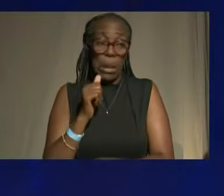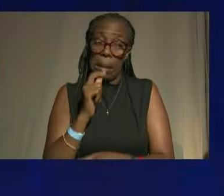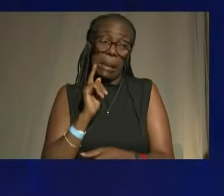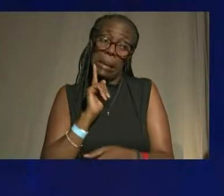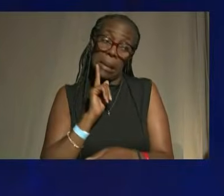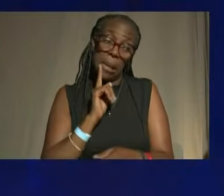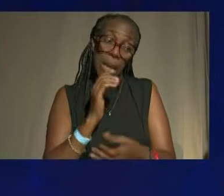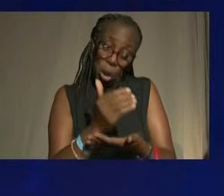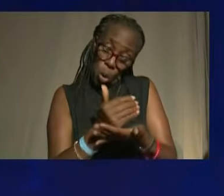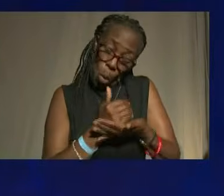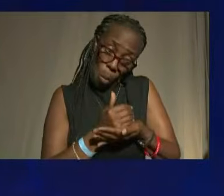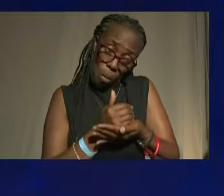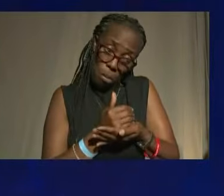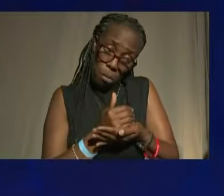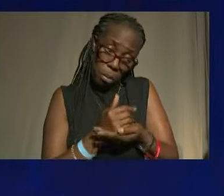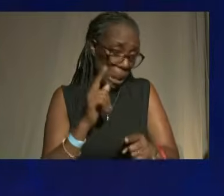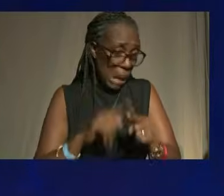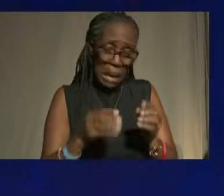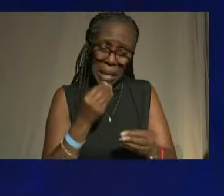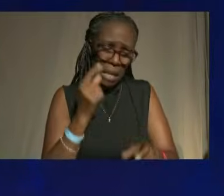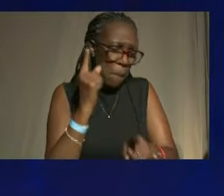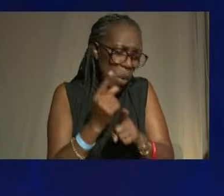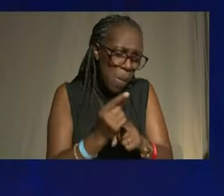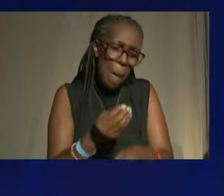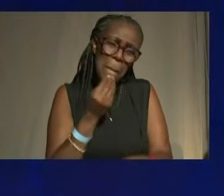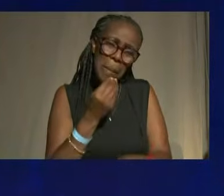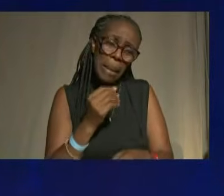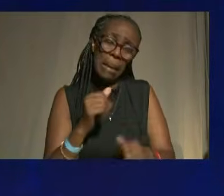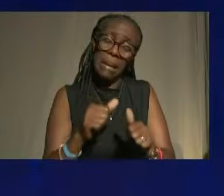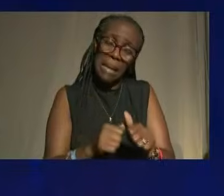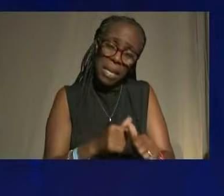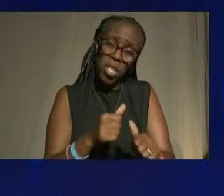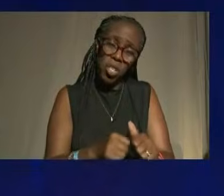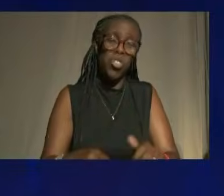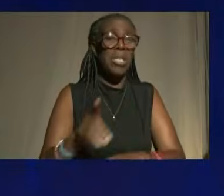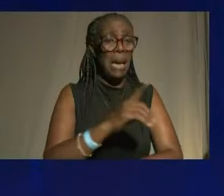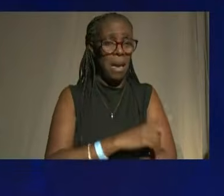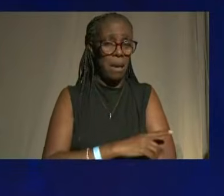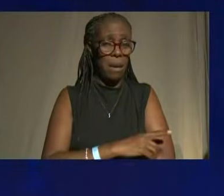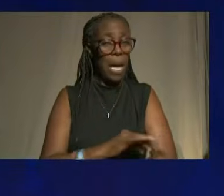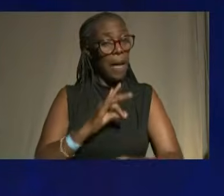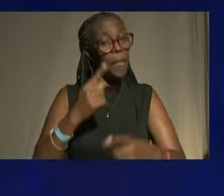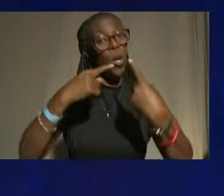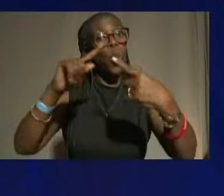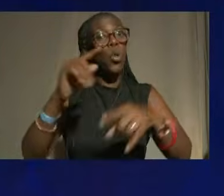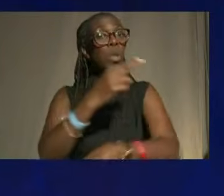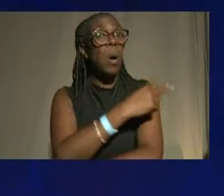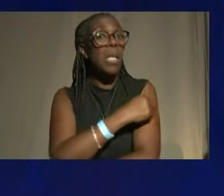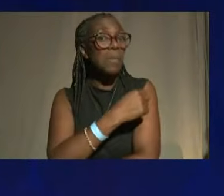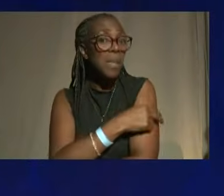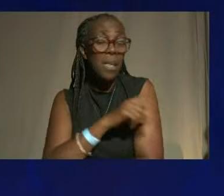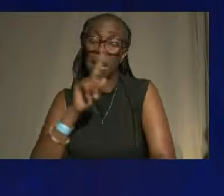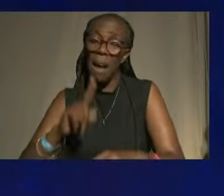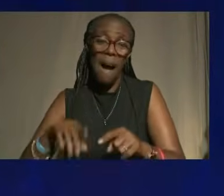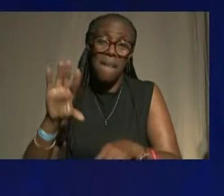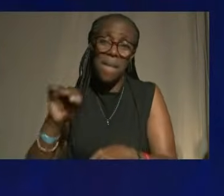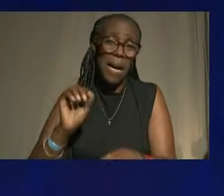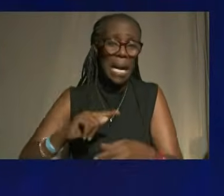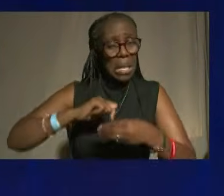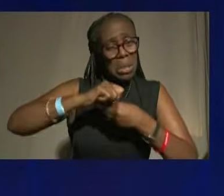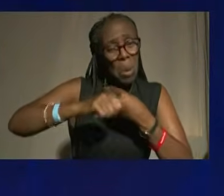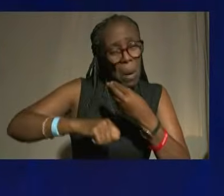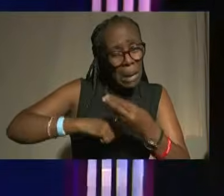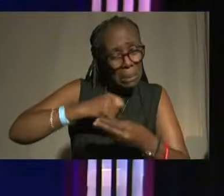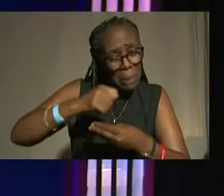per day. If they go to the hospitals that Chris supposed to build, them can't find toilet paper or a